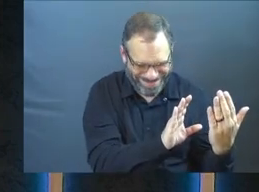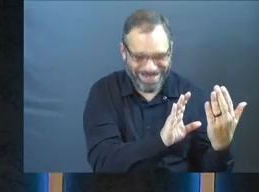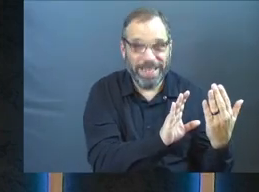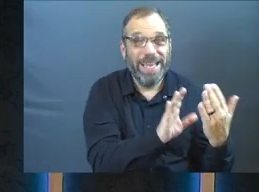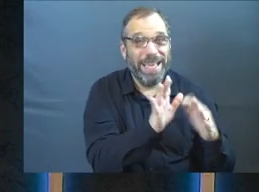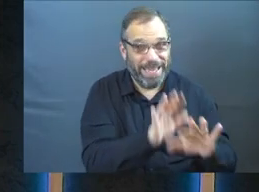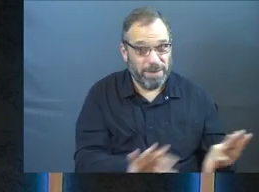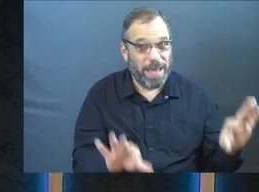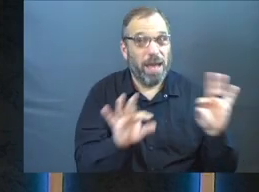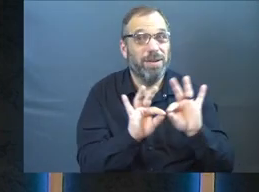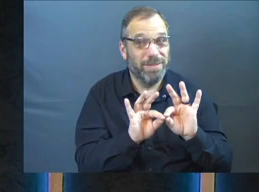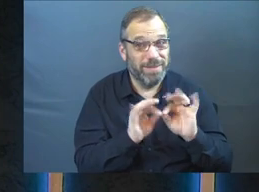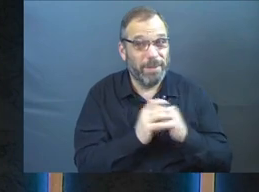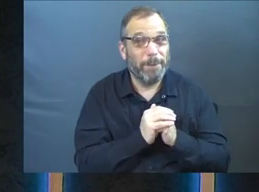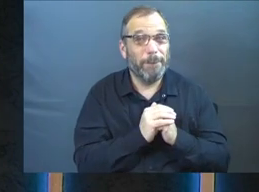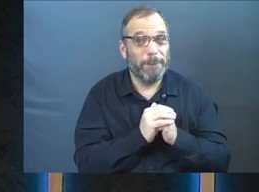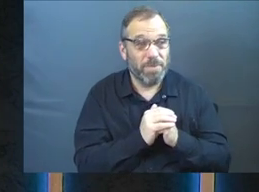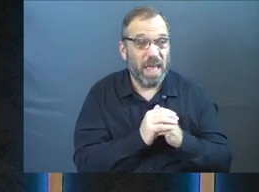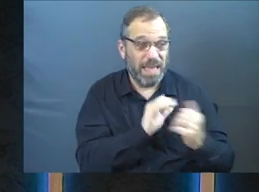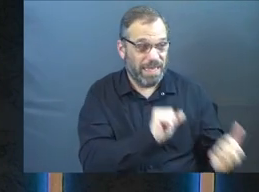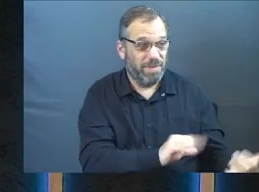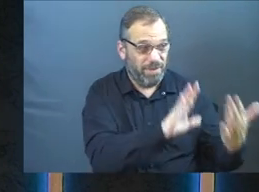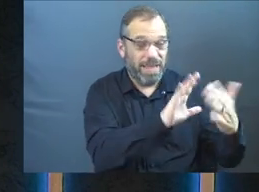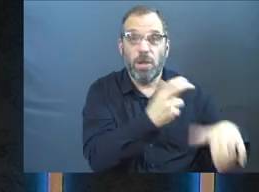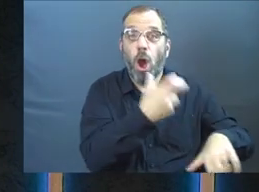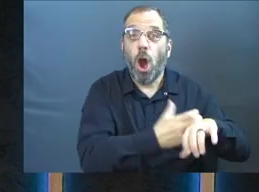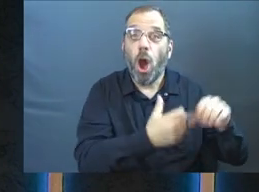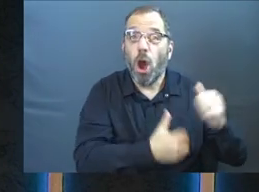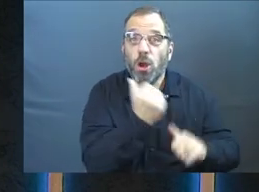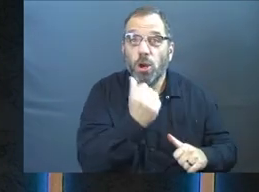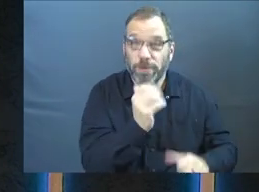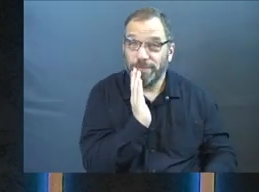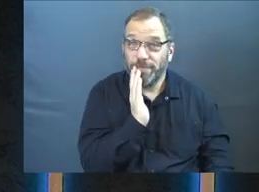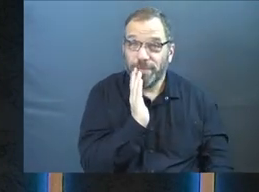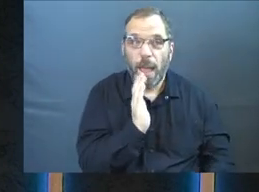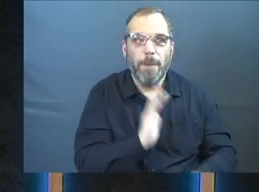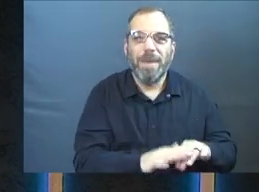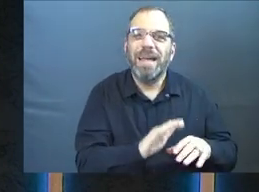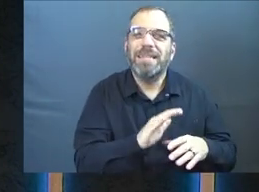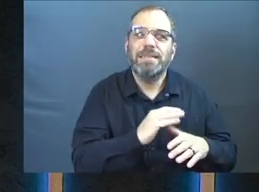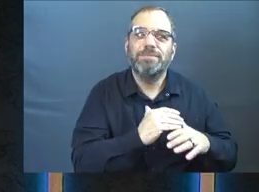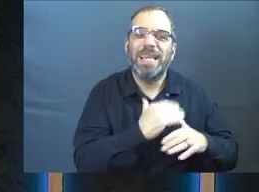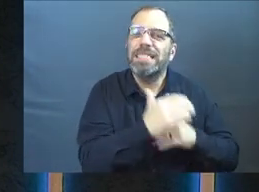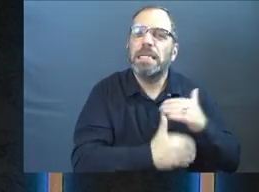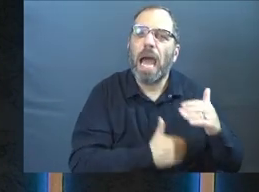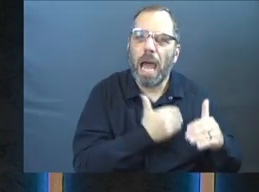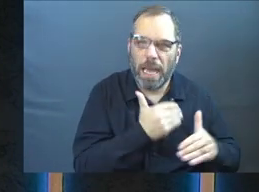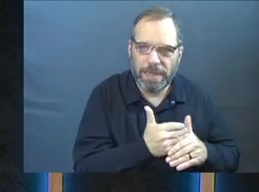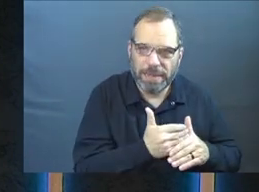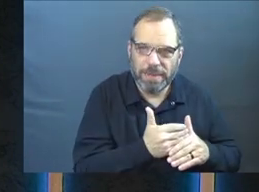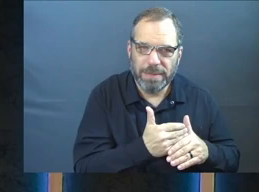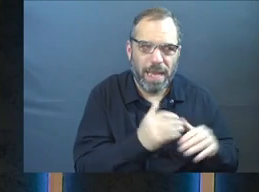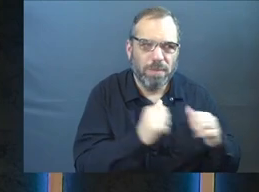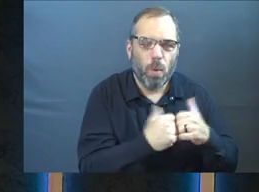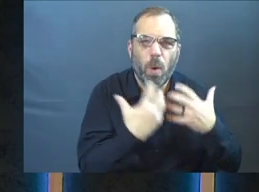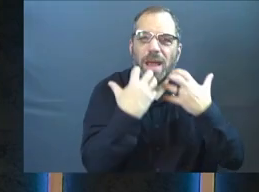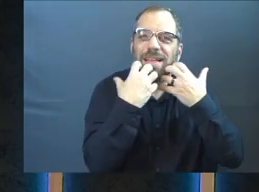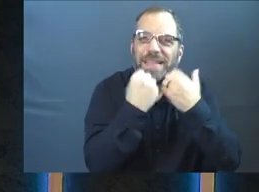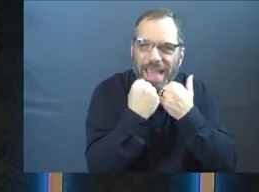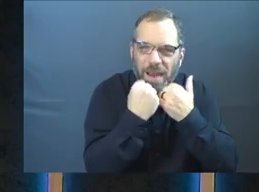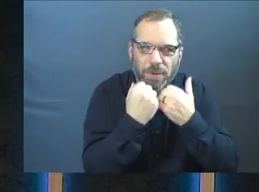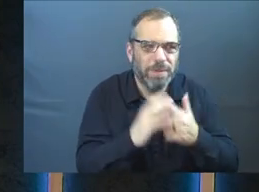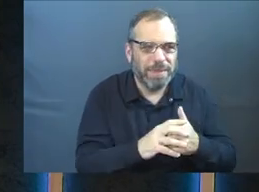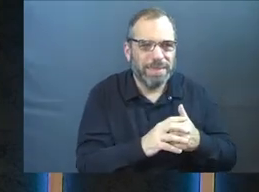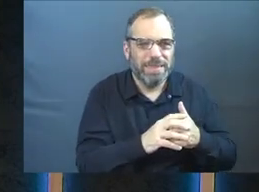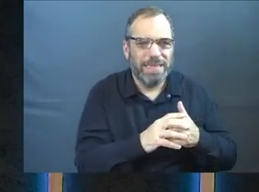It matters. Because face-to-face is harder, but it's kinder. It's more caring.